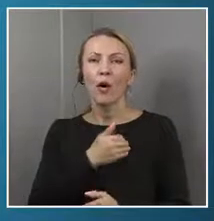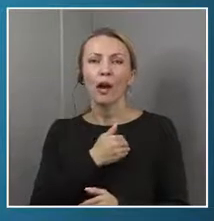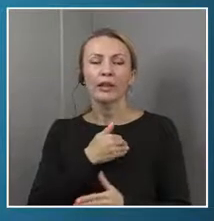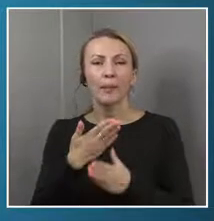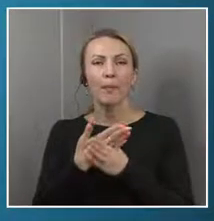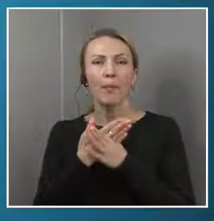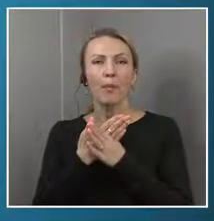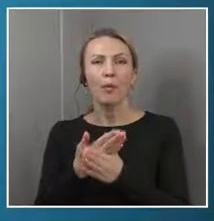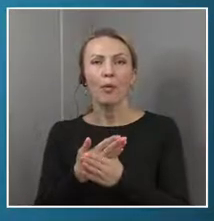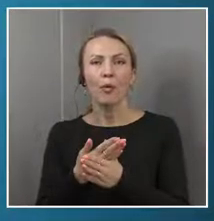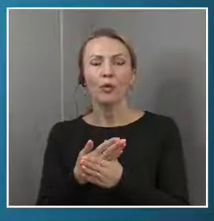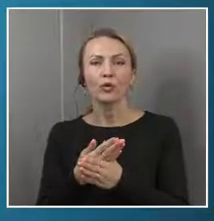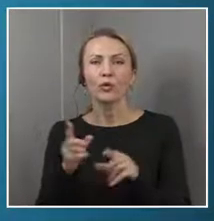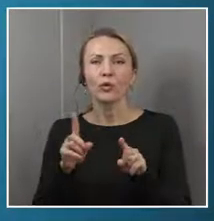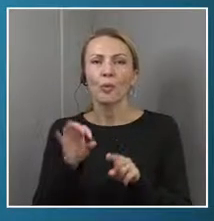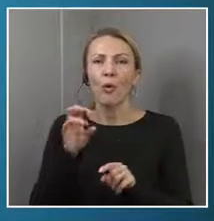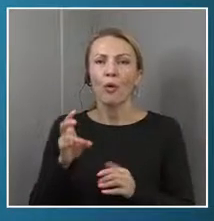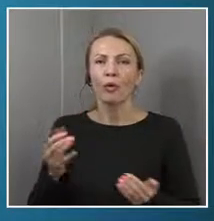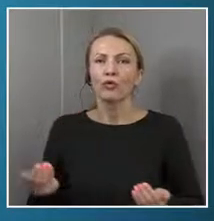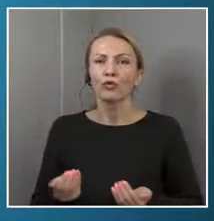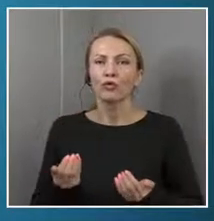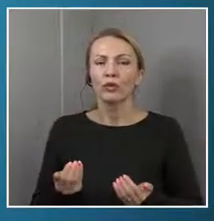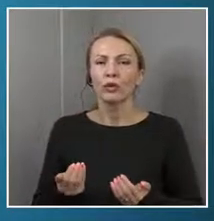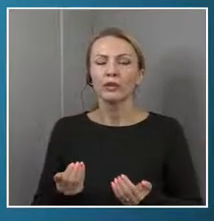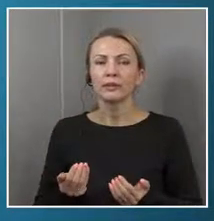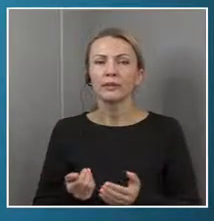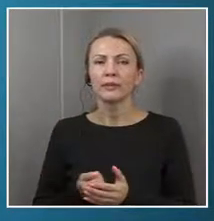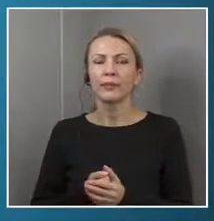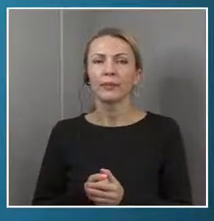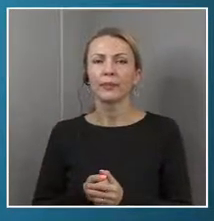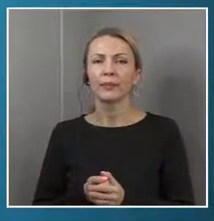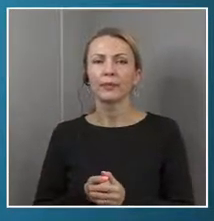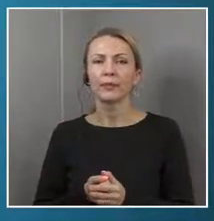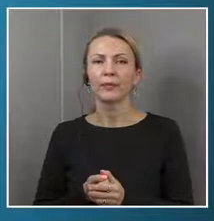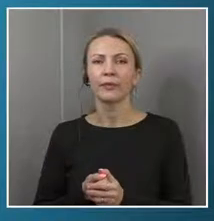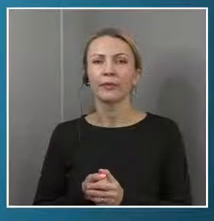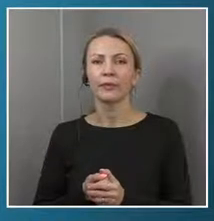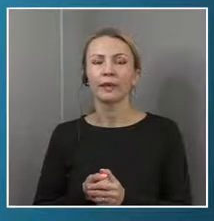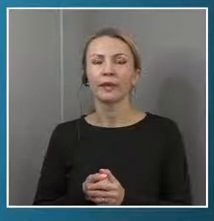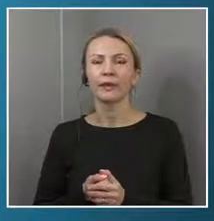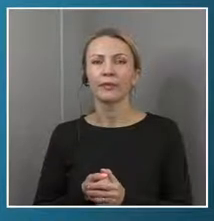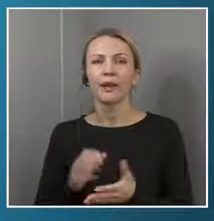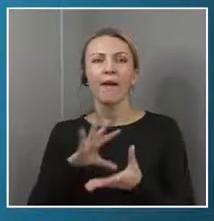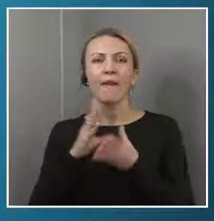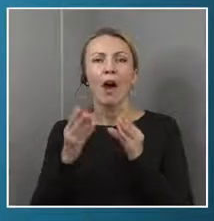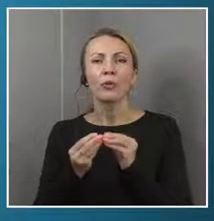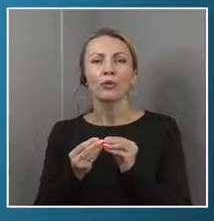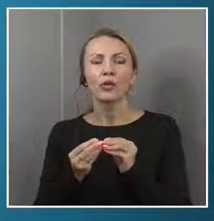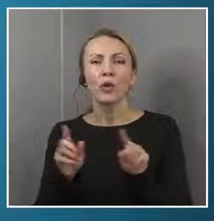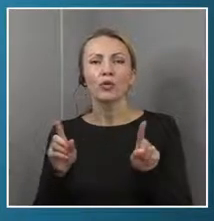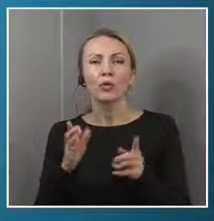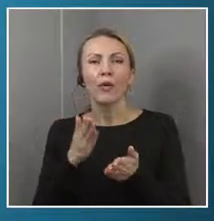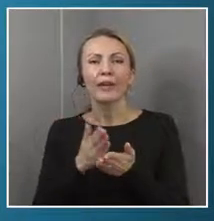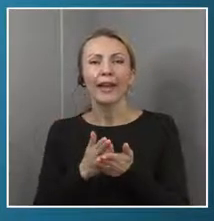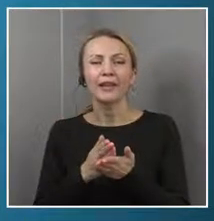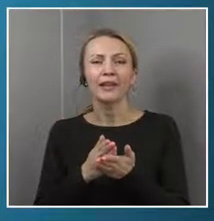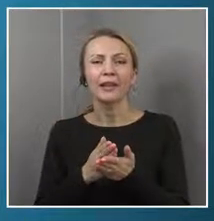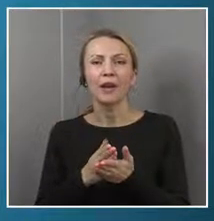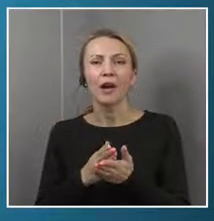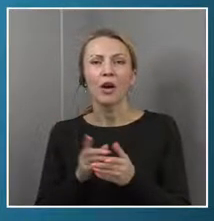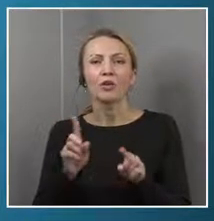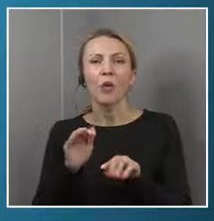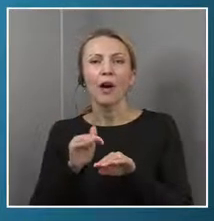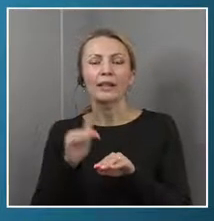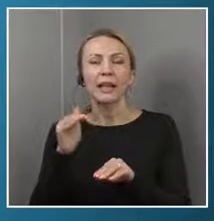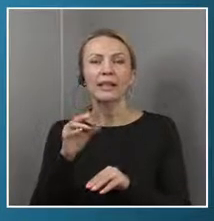opportunity. And lastly, NFTs strike me as just the next iteration now in